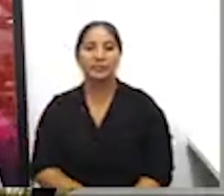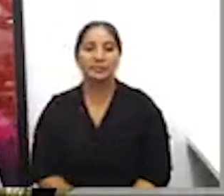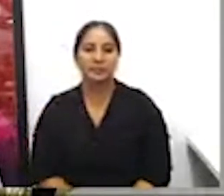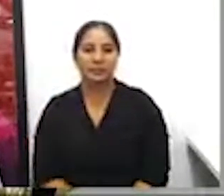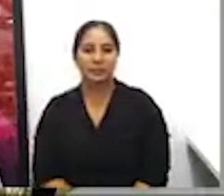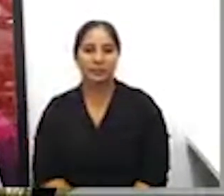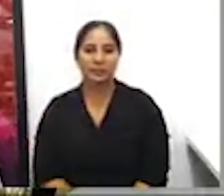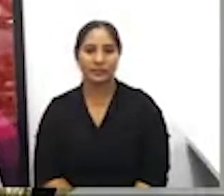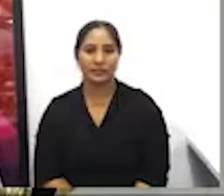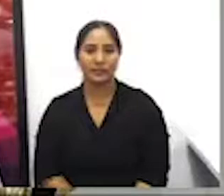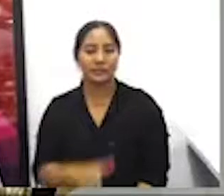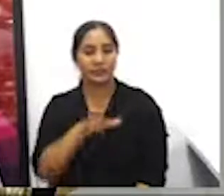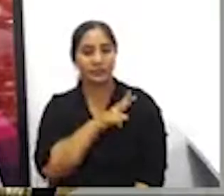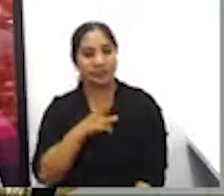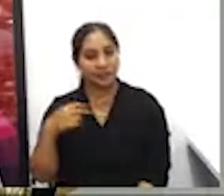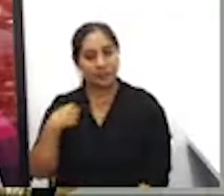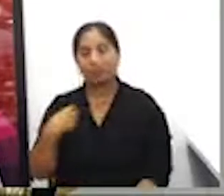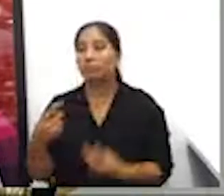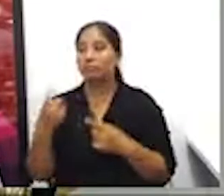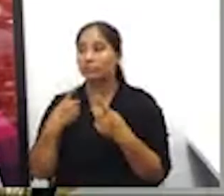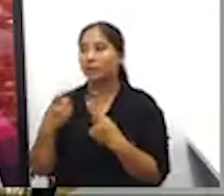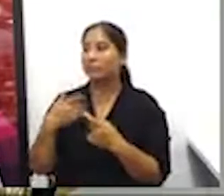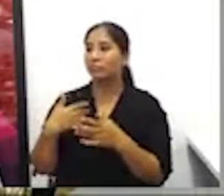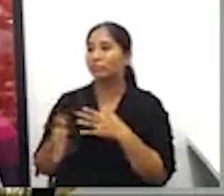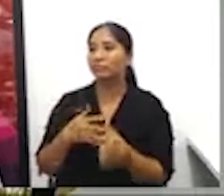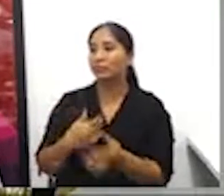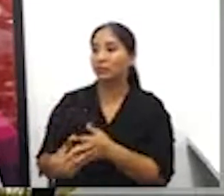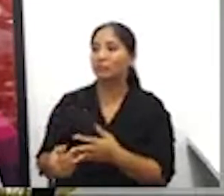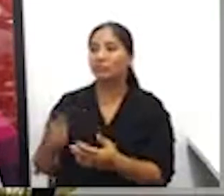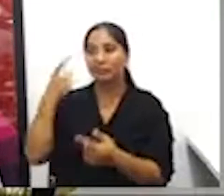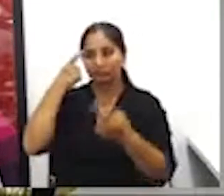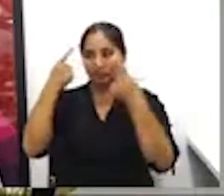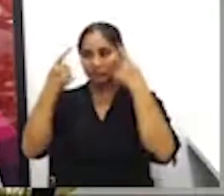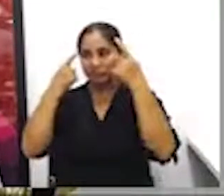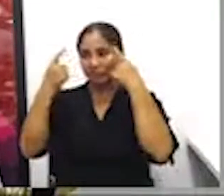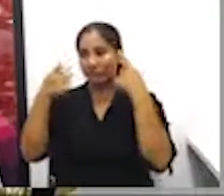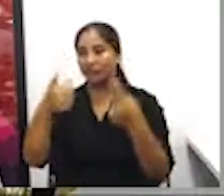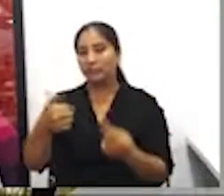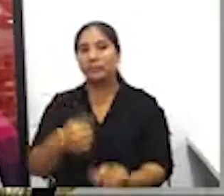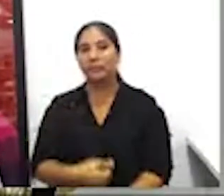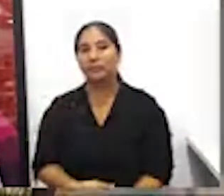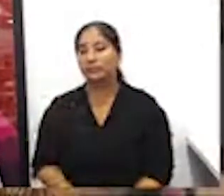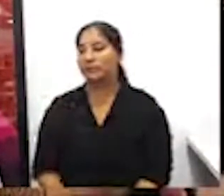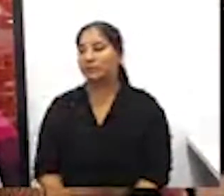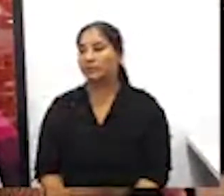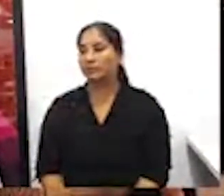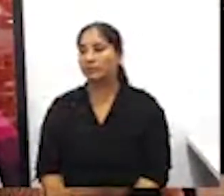Or a comment. No? It doesn't have to be a question. How do you all look at the world? Mm.